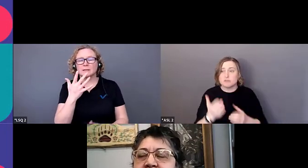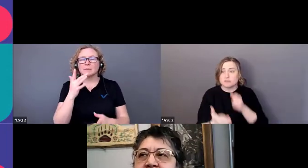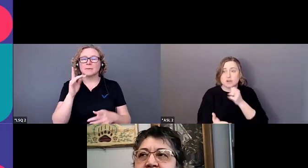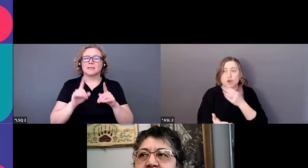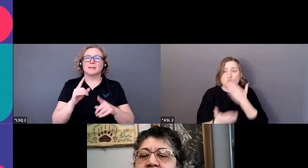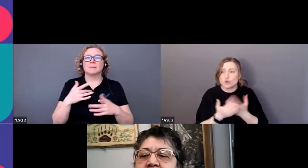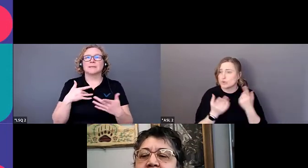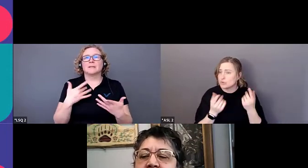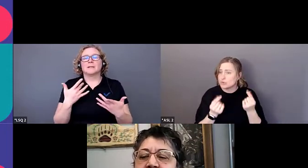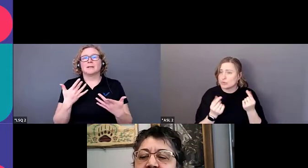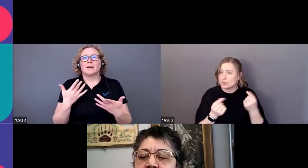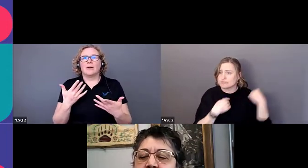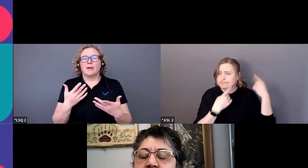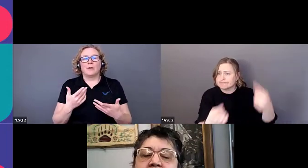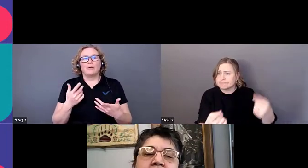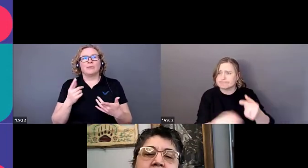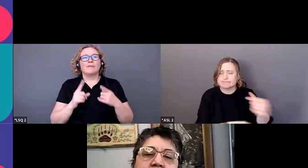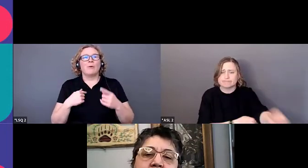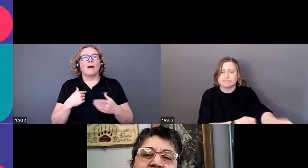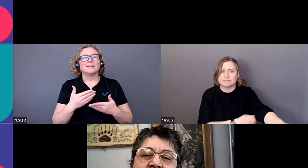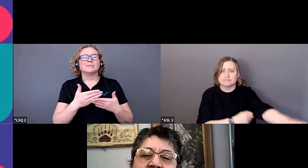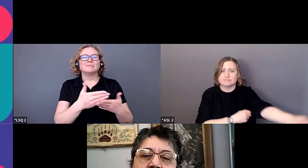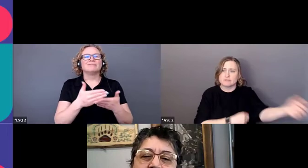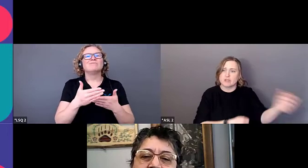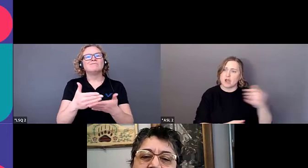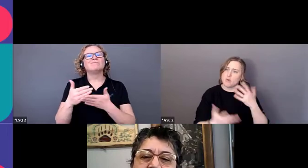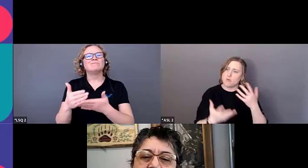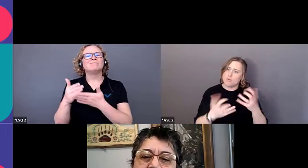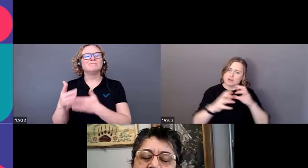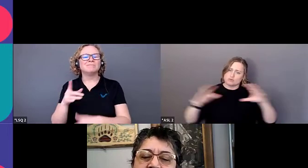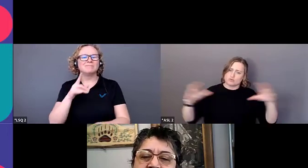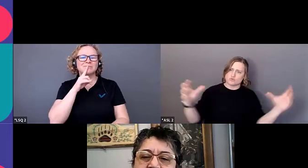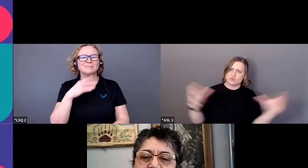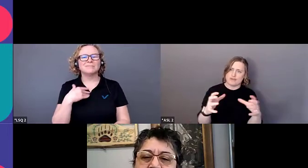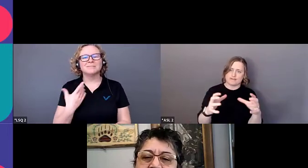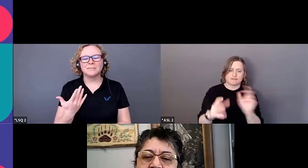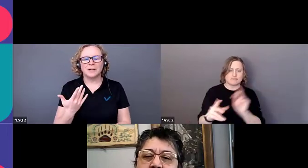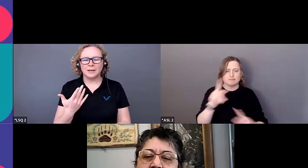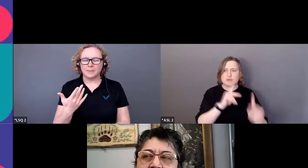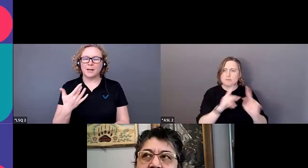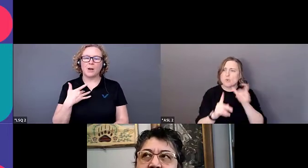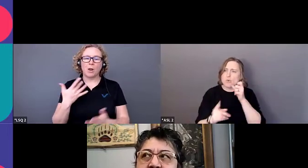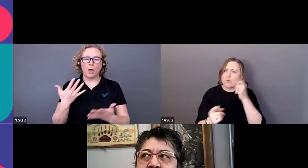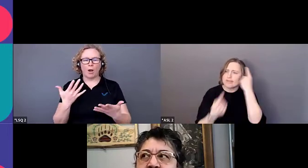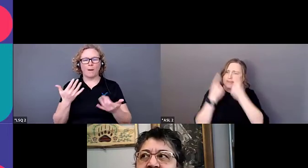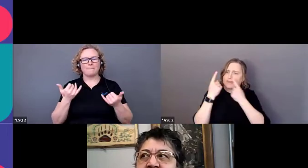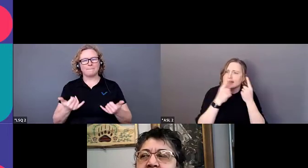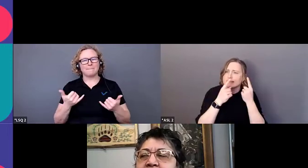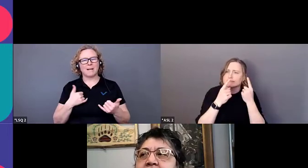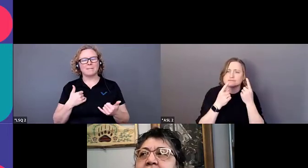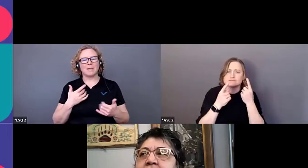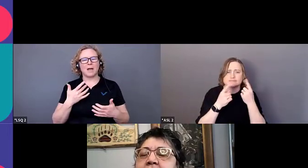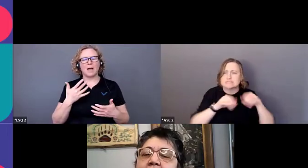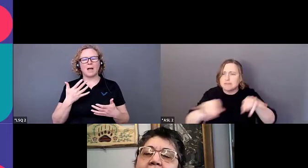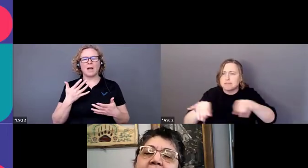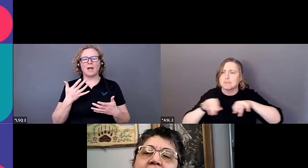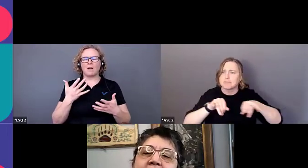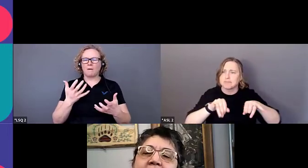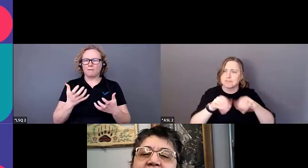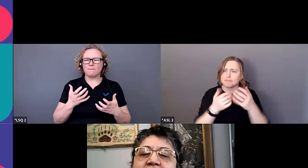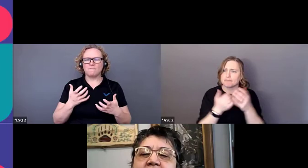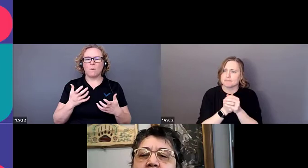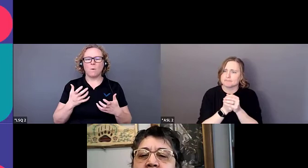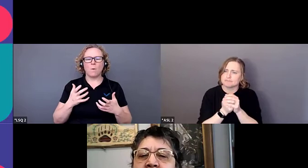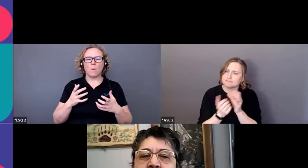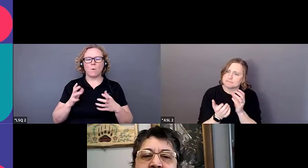to commit to is creating a group of like-minded individuals and colleagues for myself where I